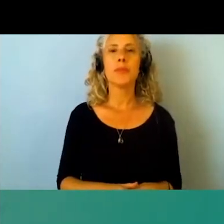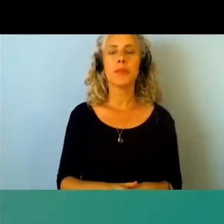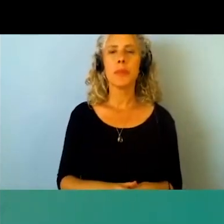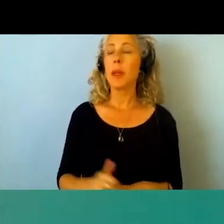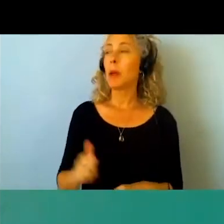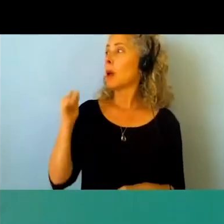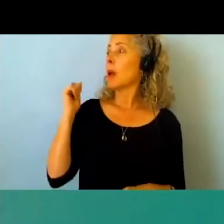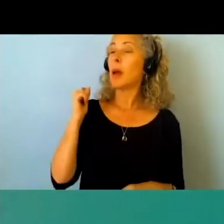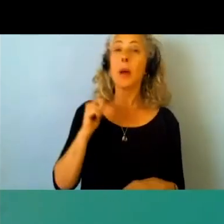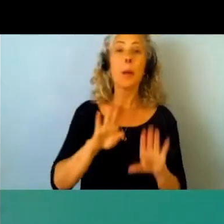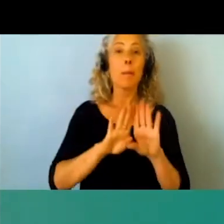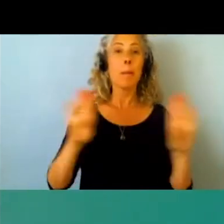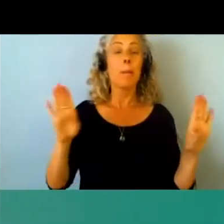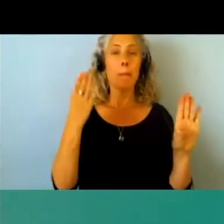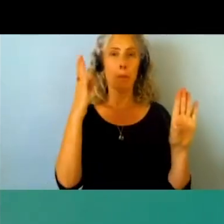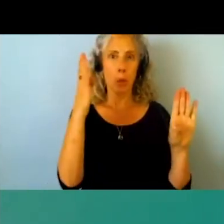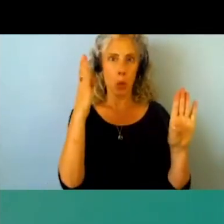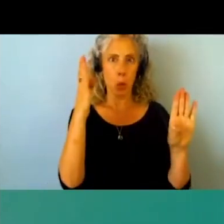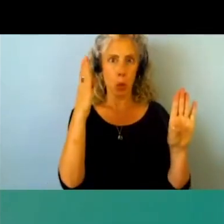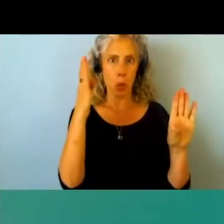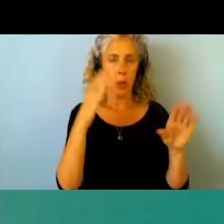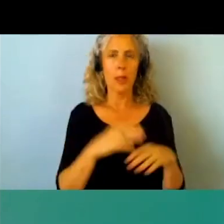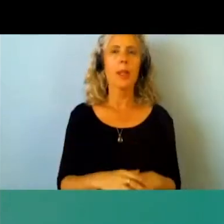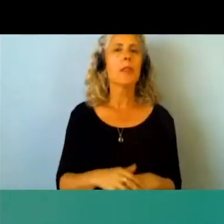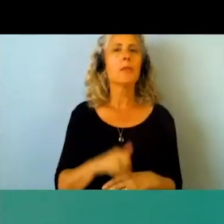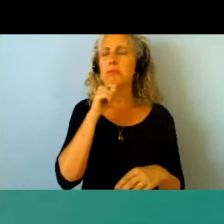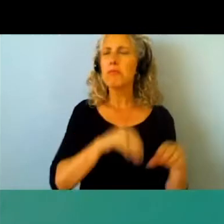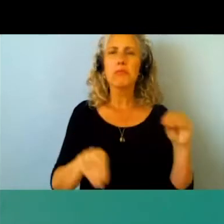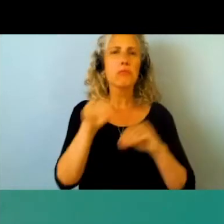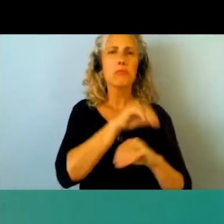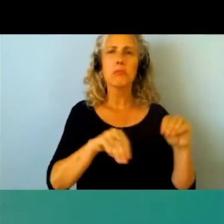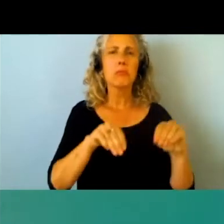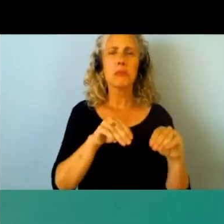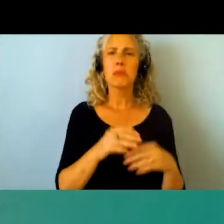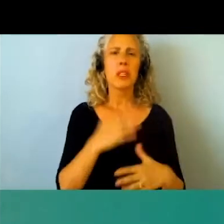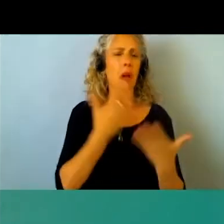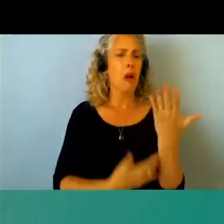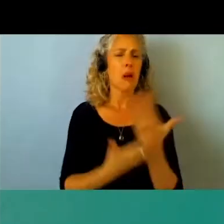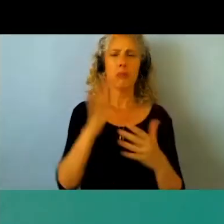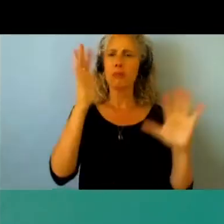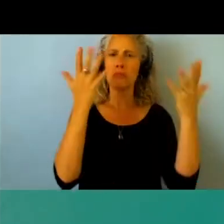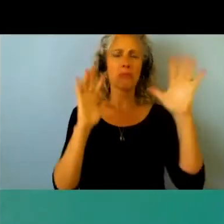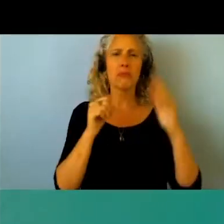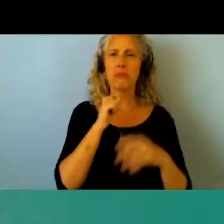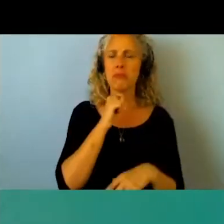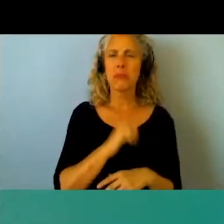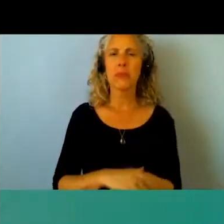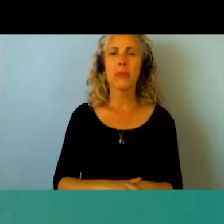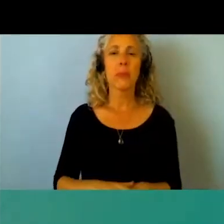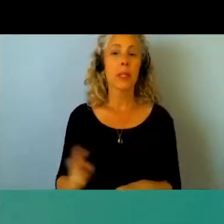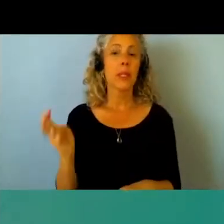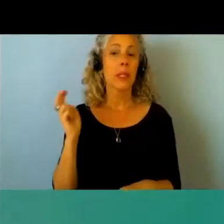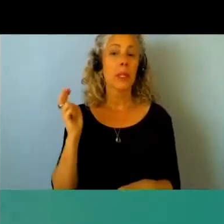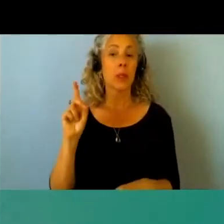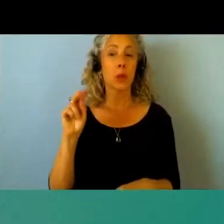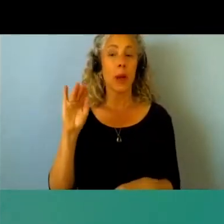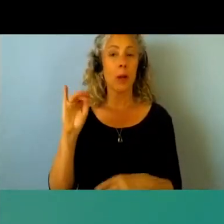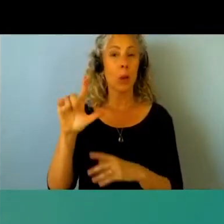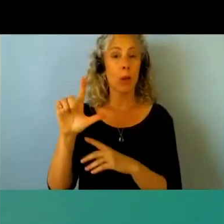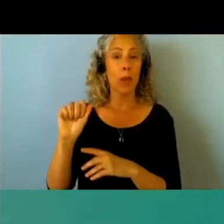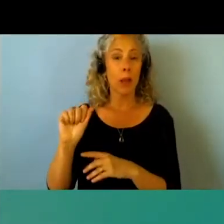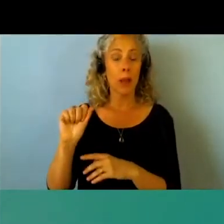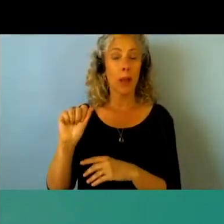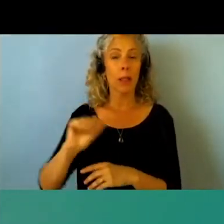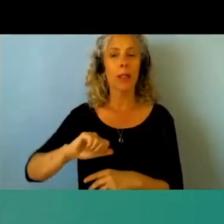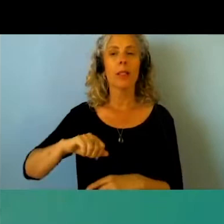background. She remains still throughout most of the play and rarely moves her arms. Dracula is played by Johnny Link. He